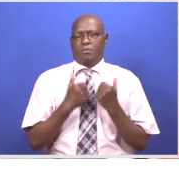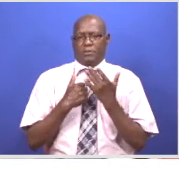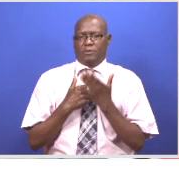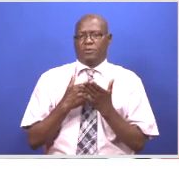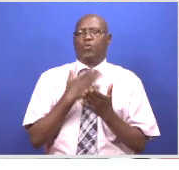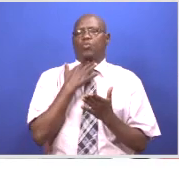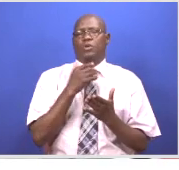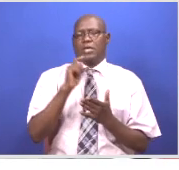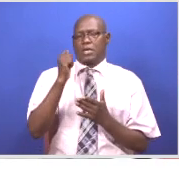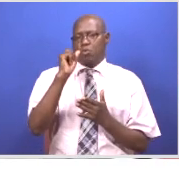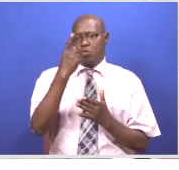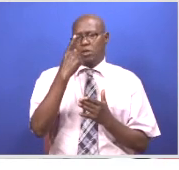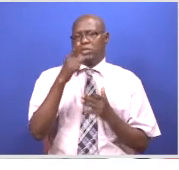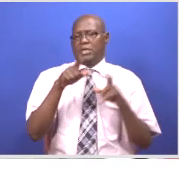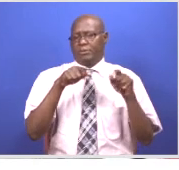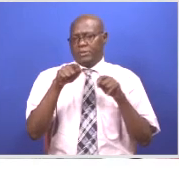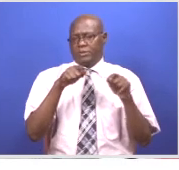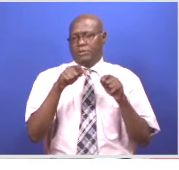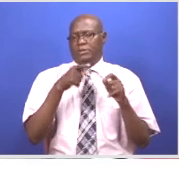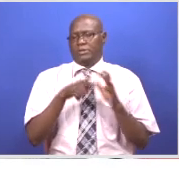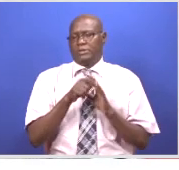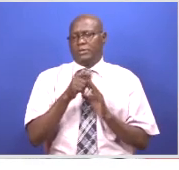Kenya Kwanza administration is keen